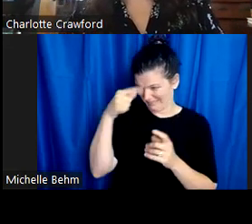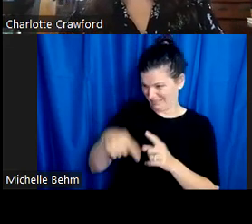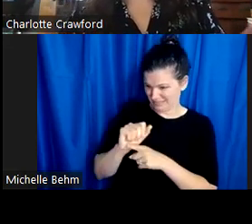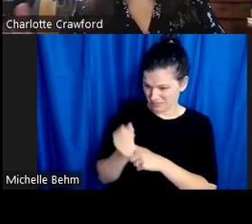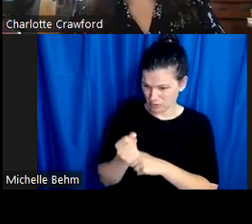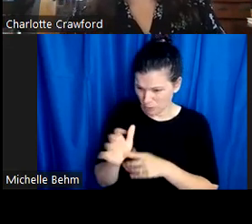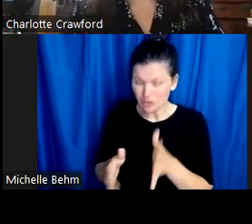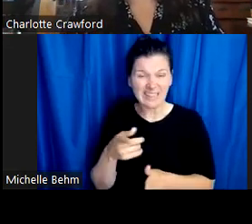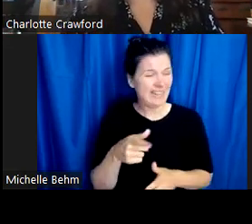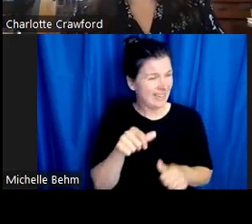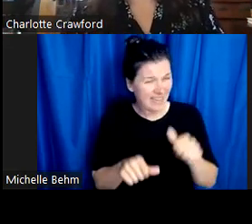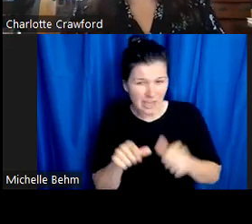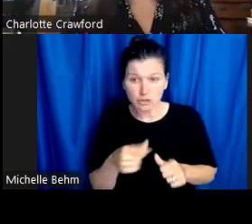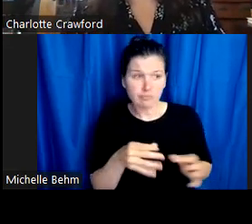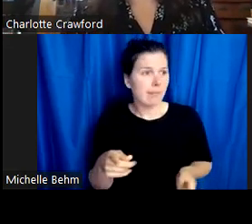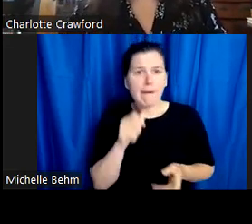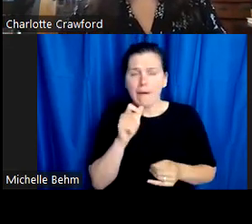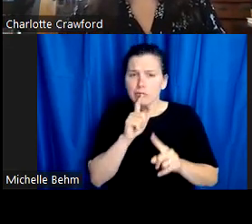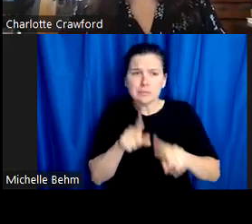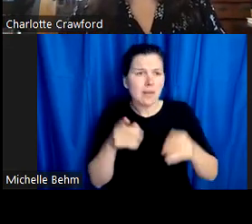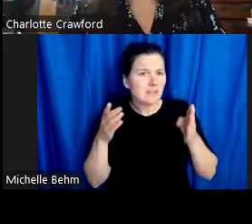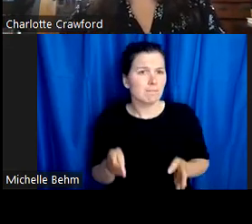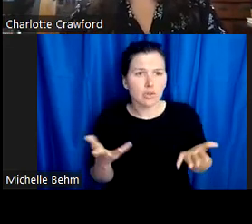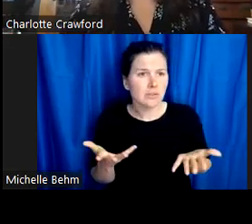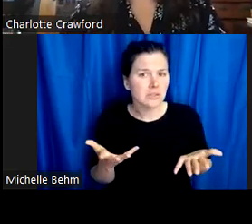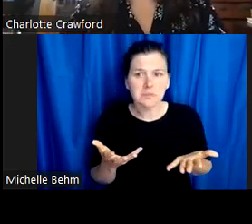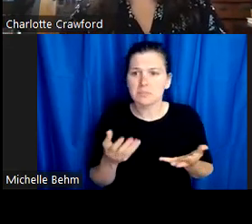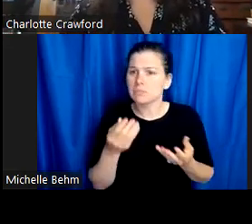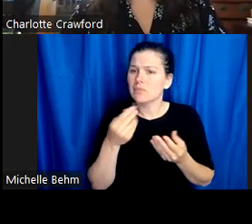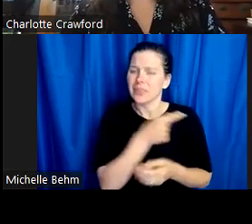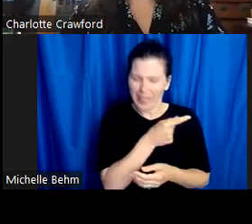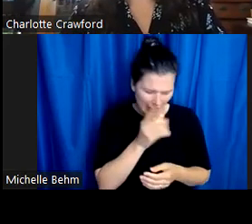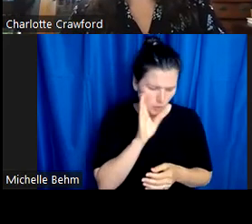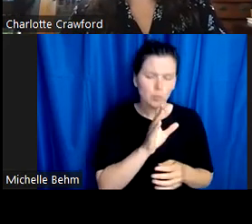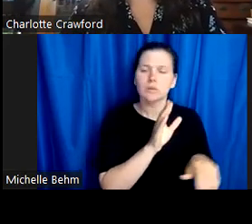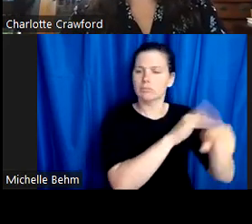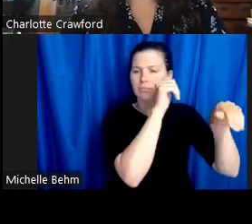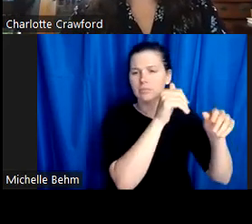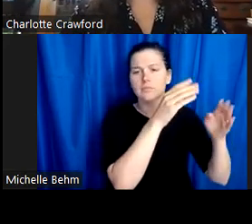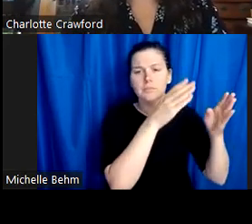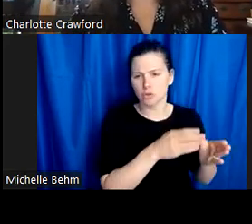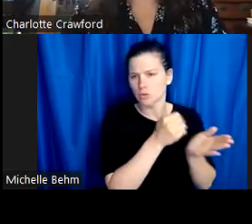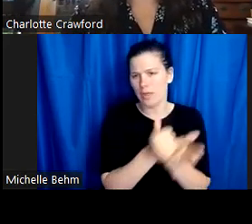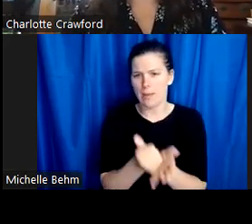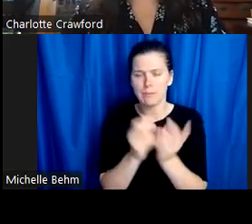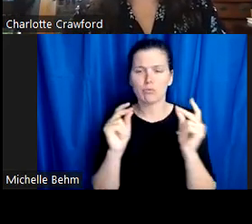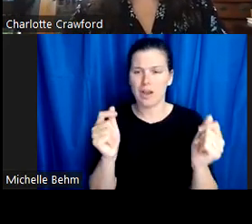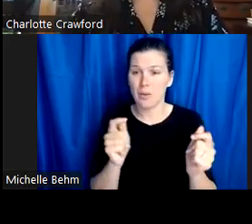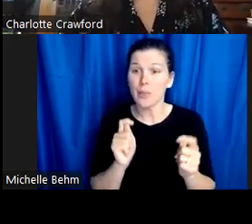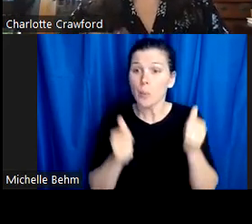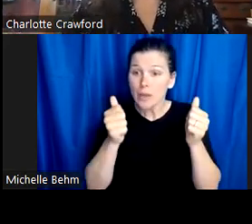not sure, just tell them it's an unresponsive person. Don't care. They'll start getting help right away. The quicker you get people responding, the quicker they get the